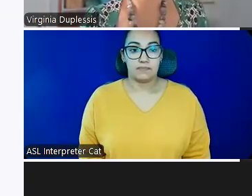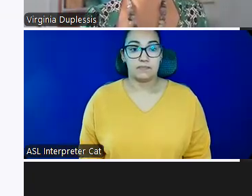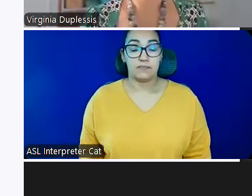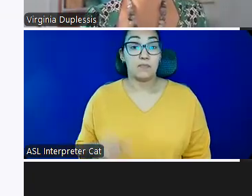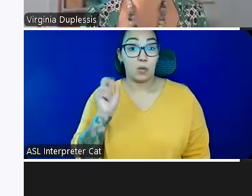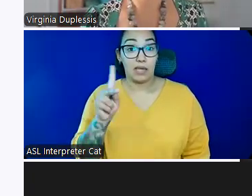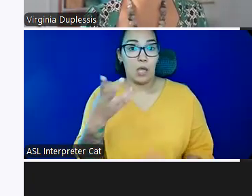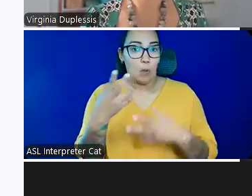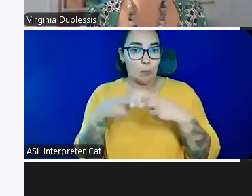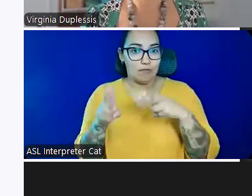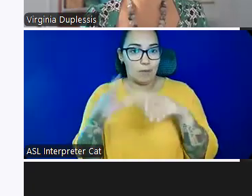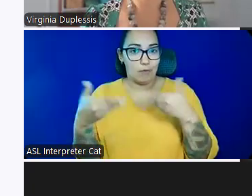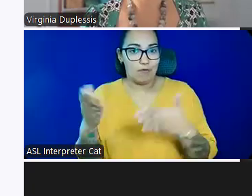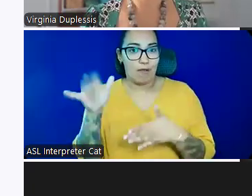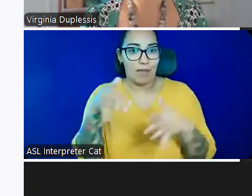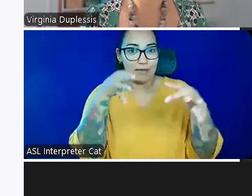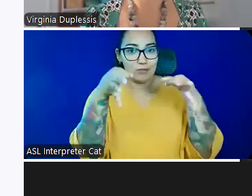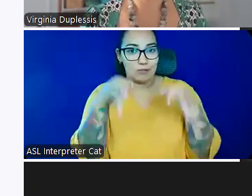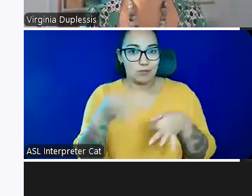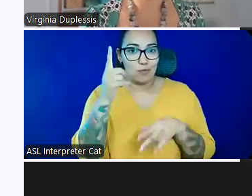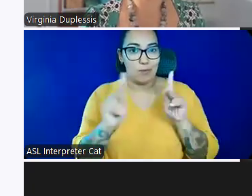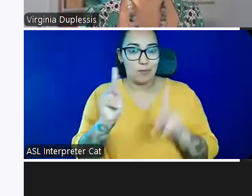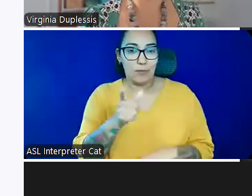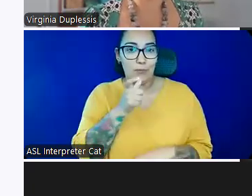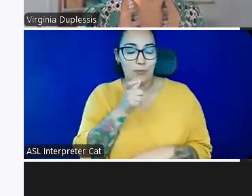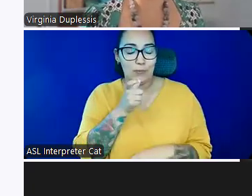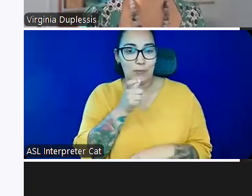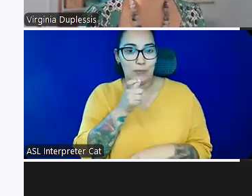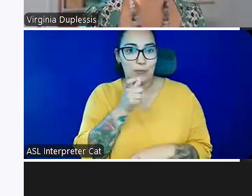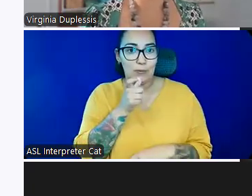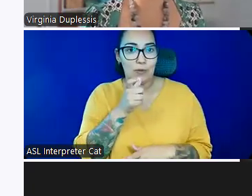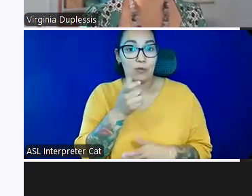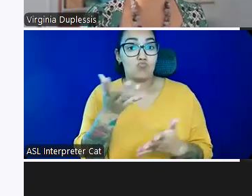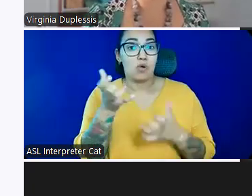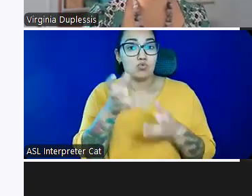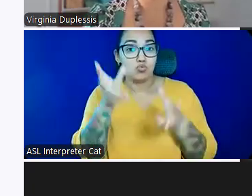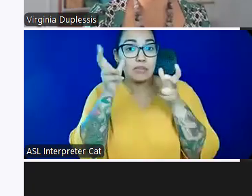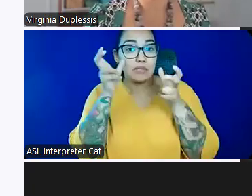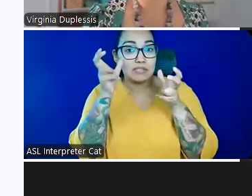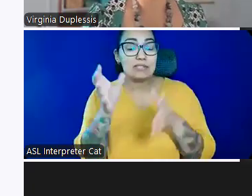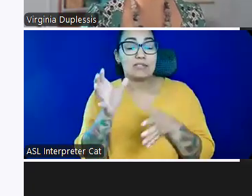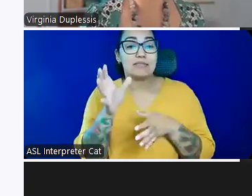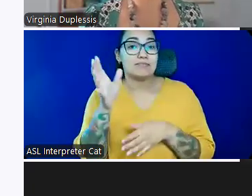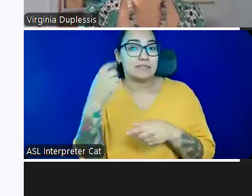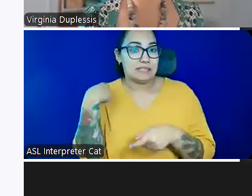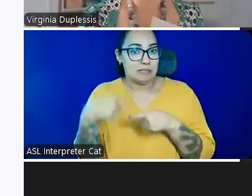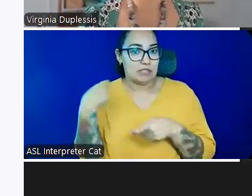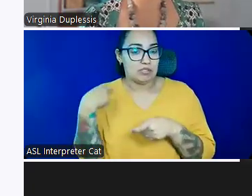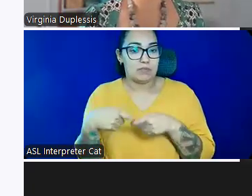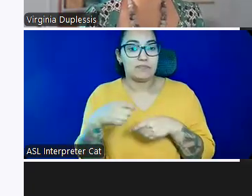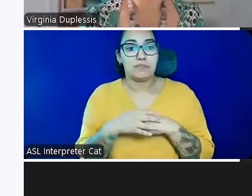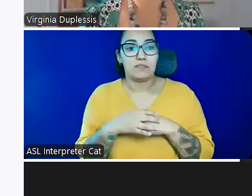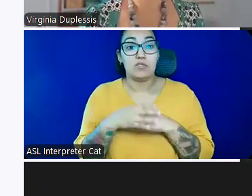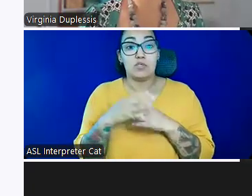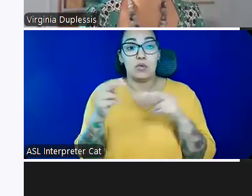briefly provide this instruction for people who want to listen in Spanish. So let's go on to the next